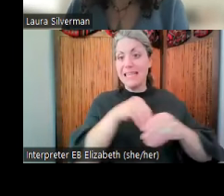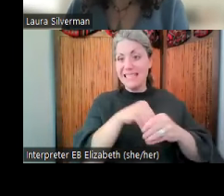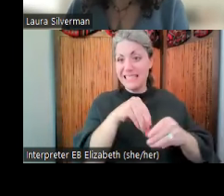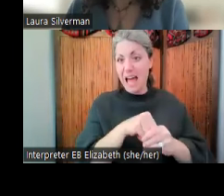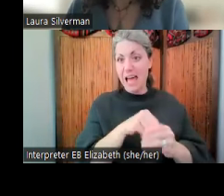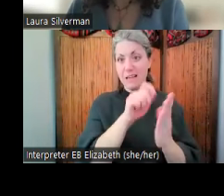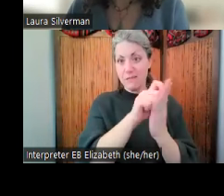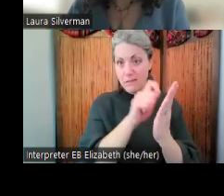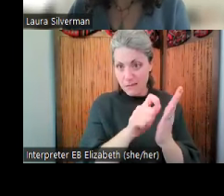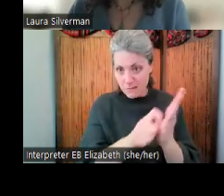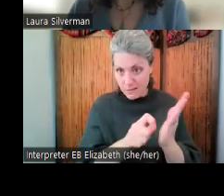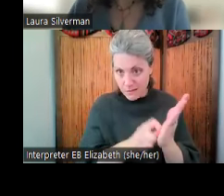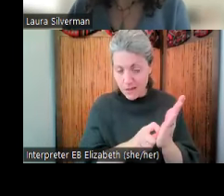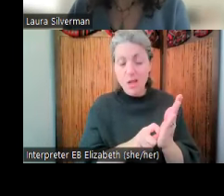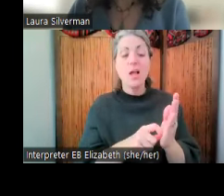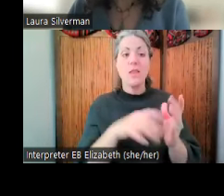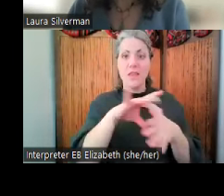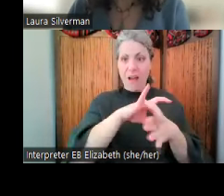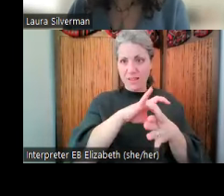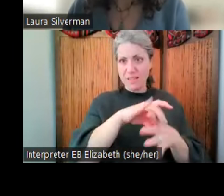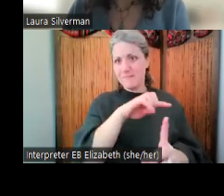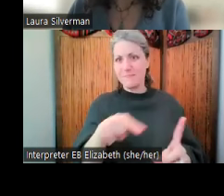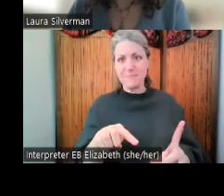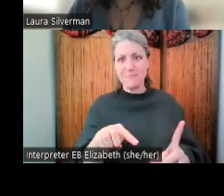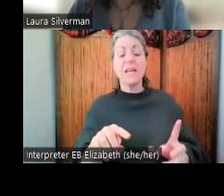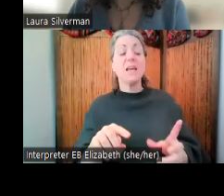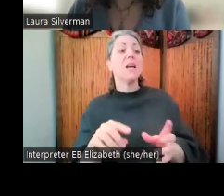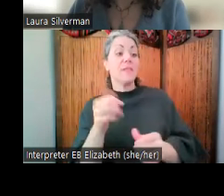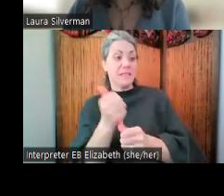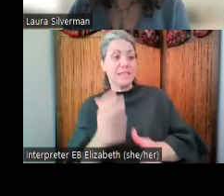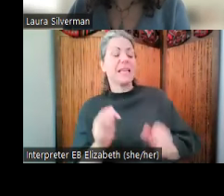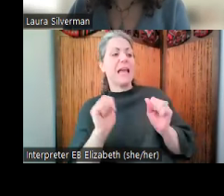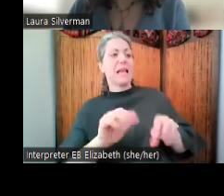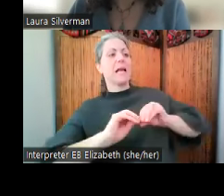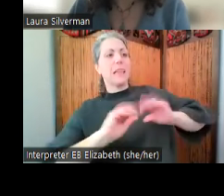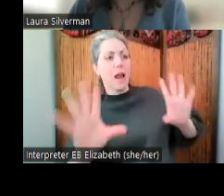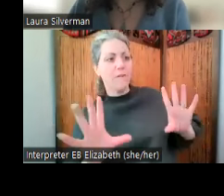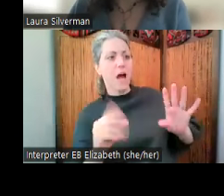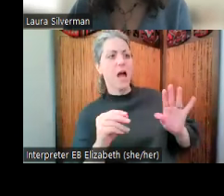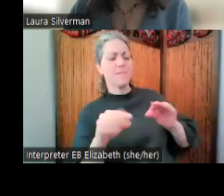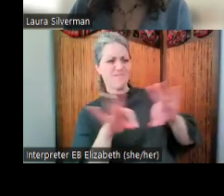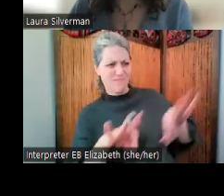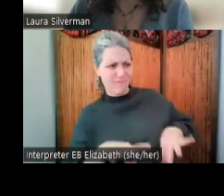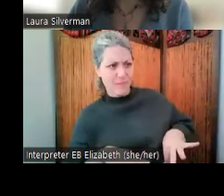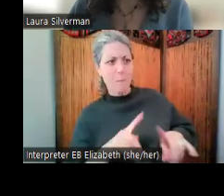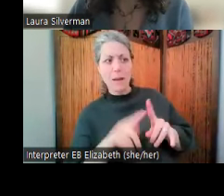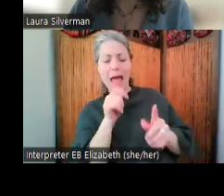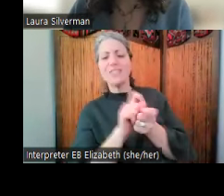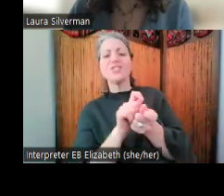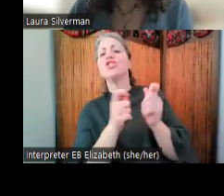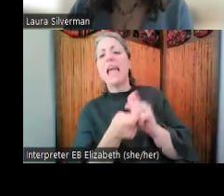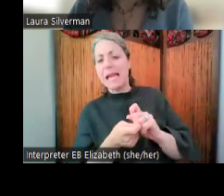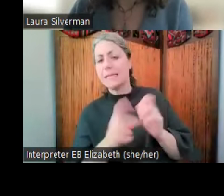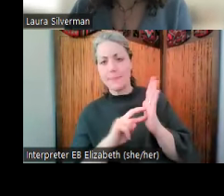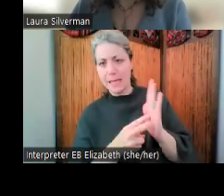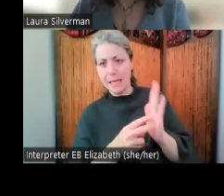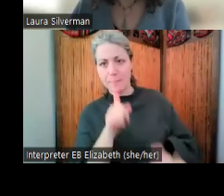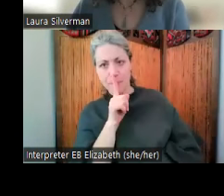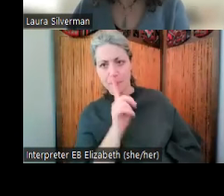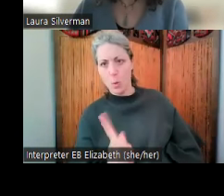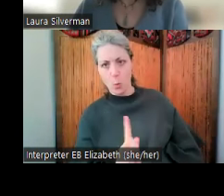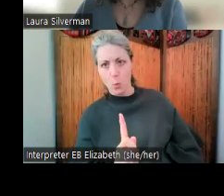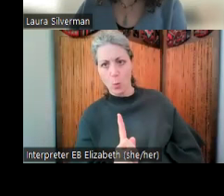So it's really about clarifying and paraphrasing, but not altering the content. And